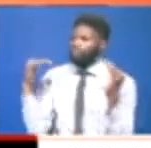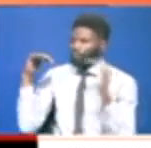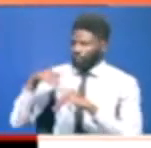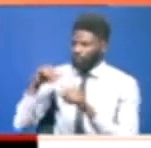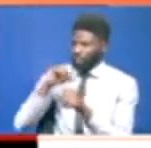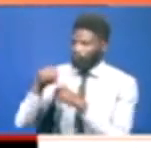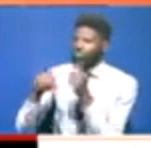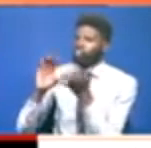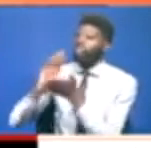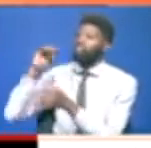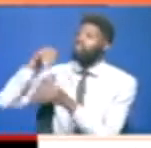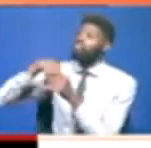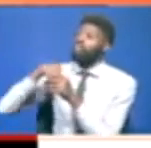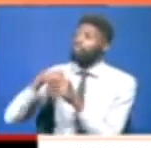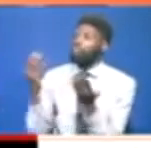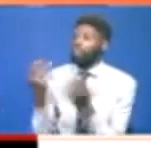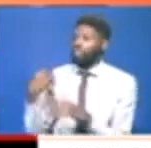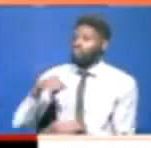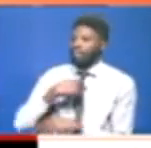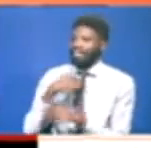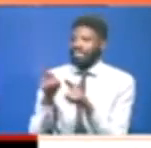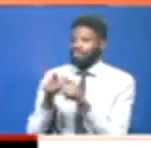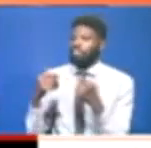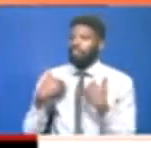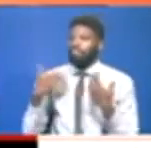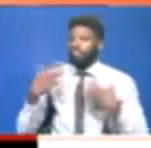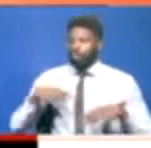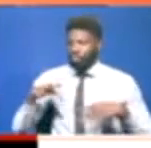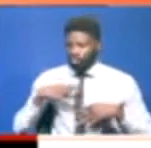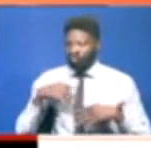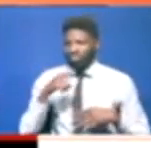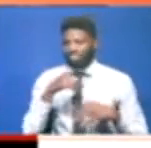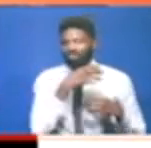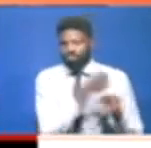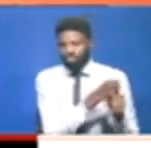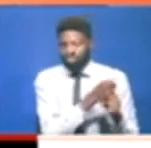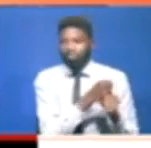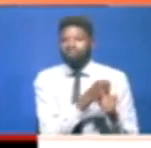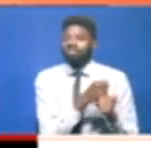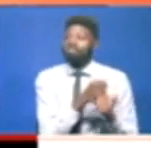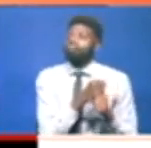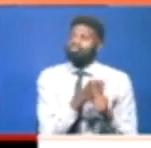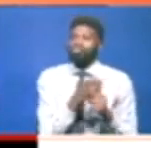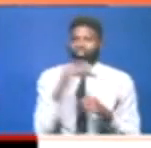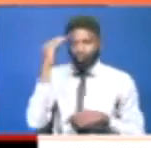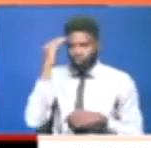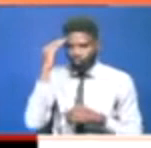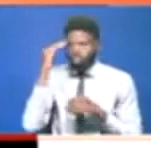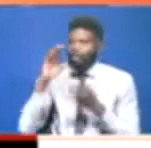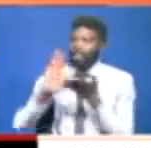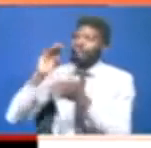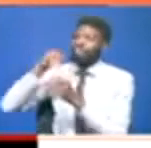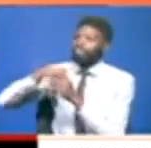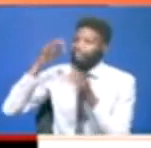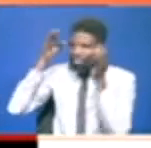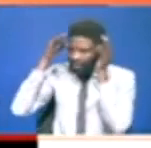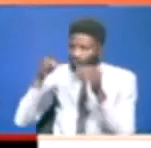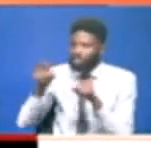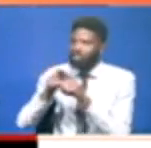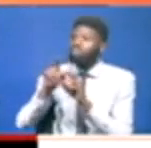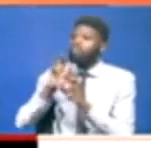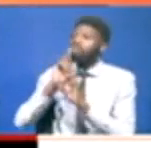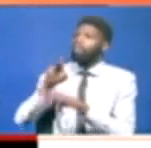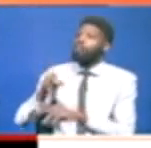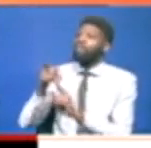investment, where now we bring on board the trustees for investment decisions. They need to understand how do they even interpret the reports from the